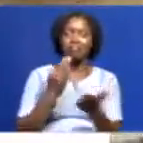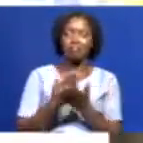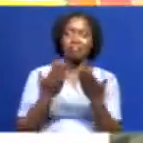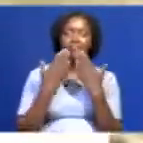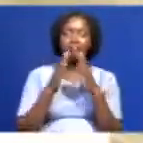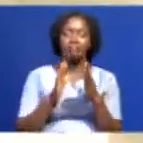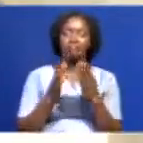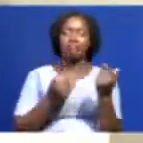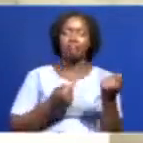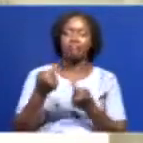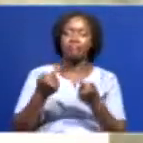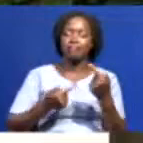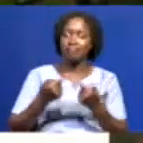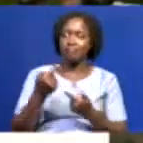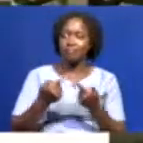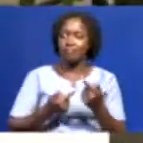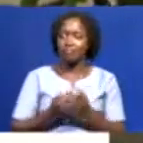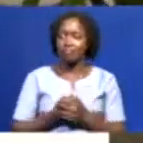race.